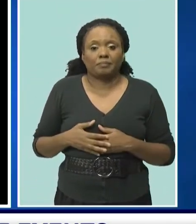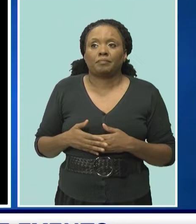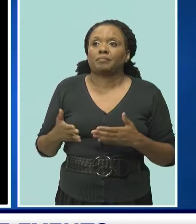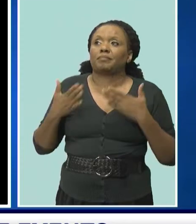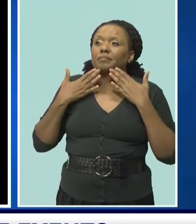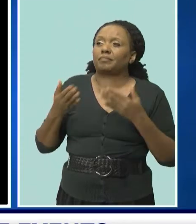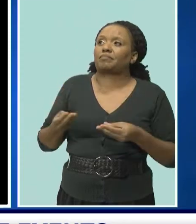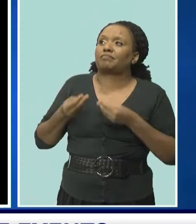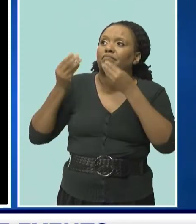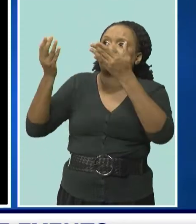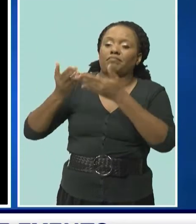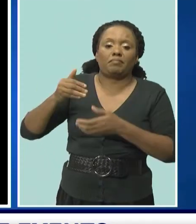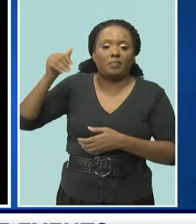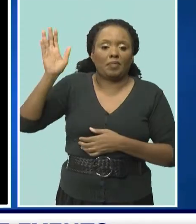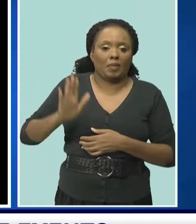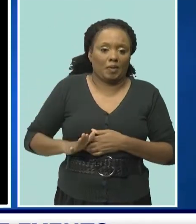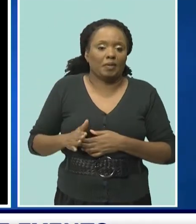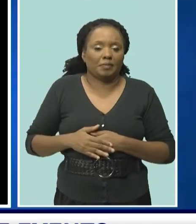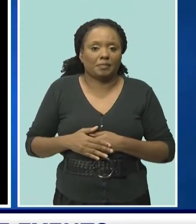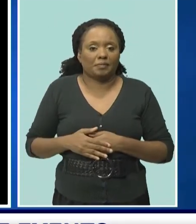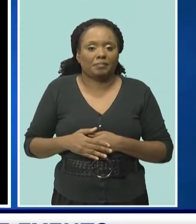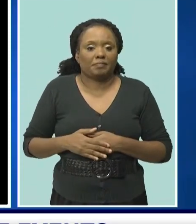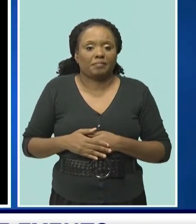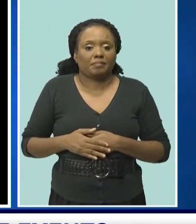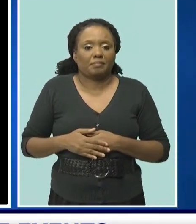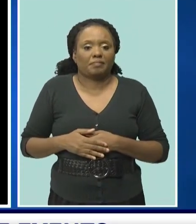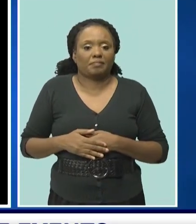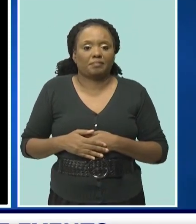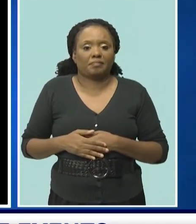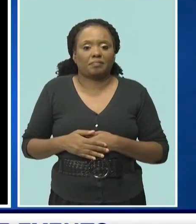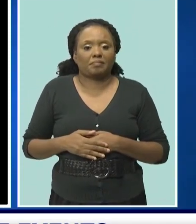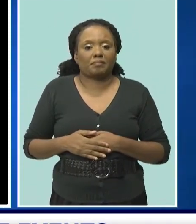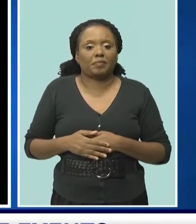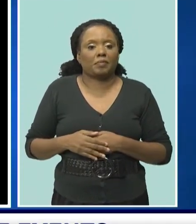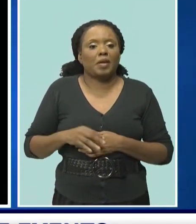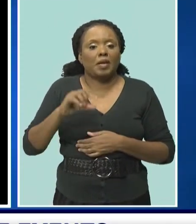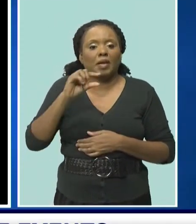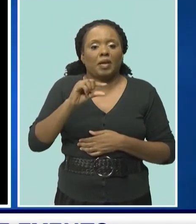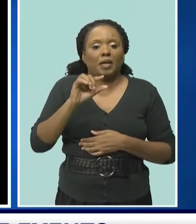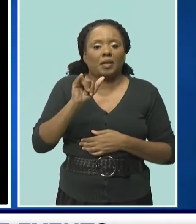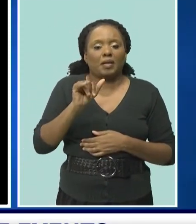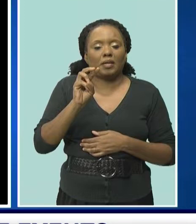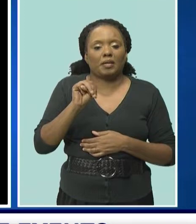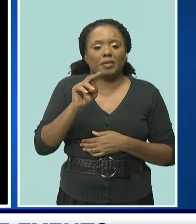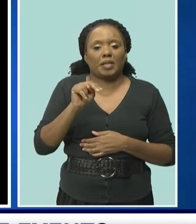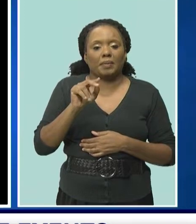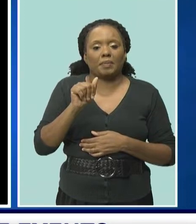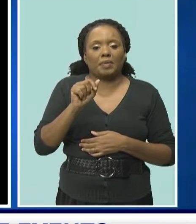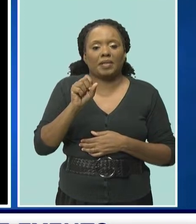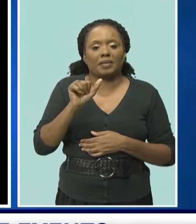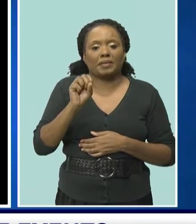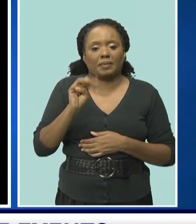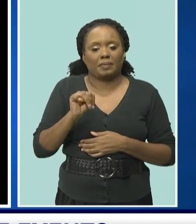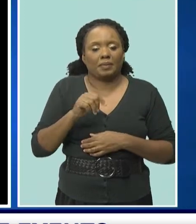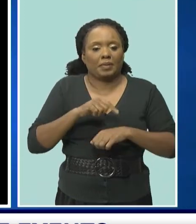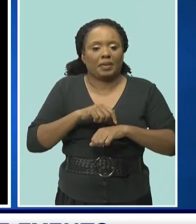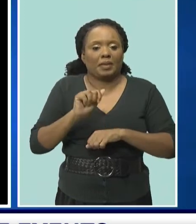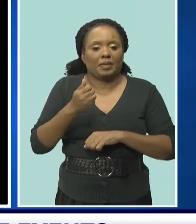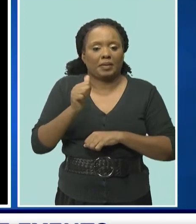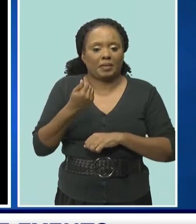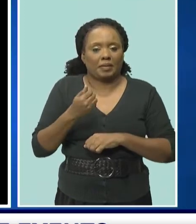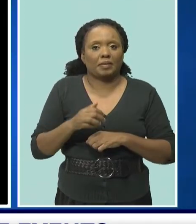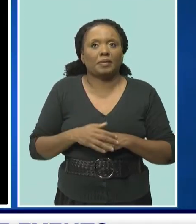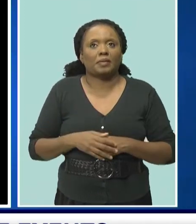the National Service of Thanksgiving that will take place at the Garfield Sobers Gymnasium from 10 o'clock in the morning. It is